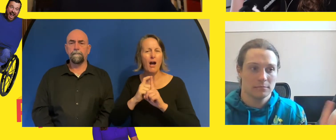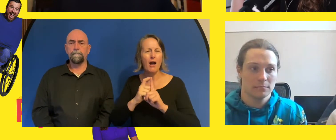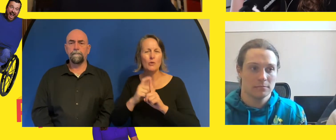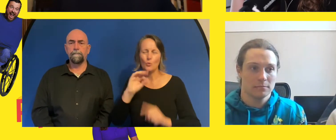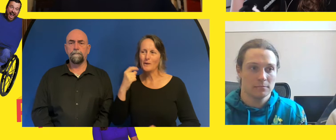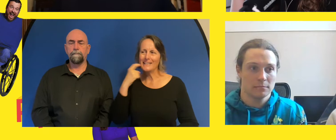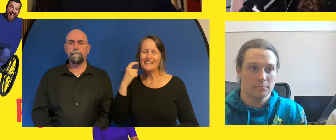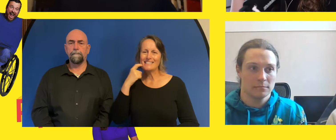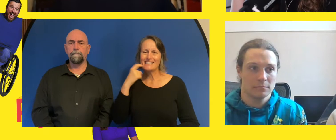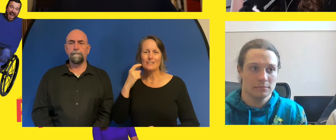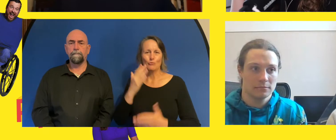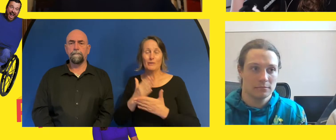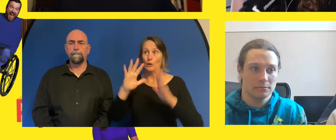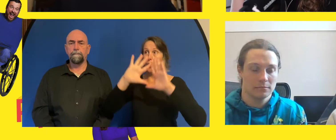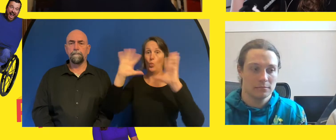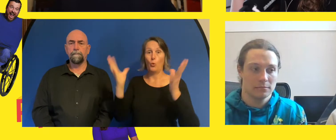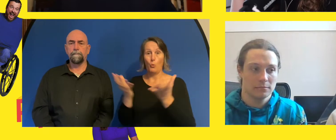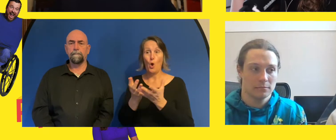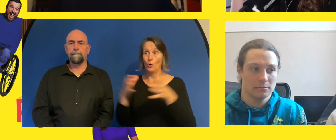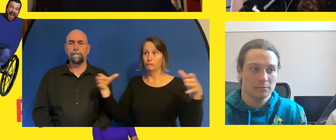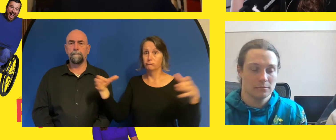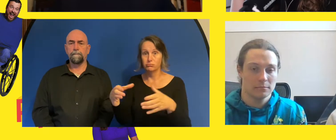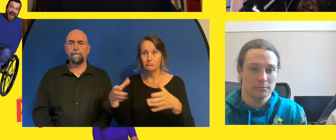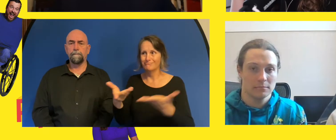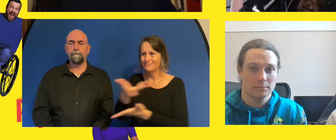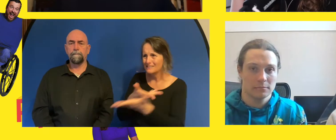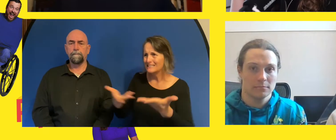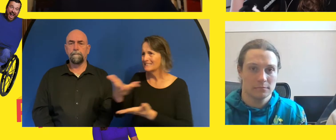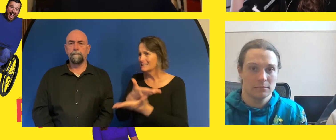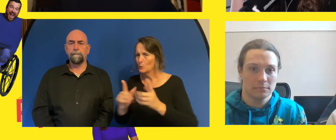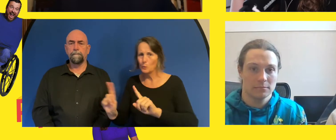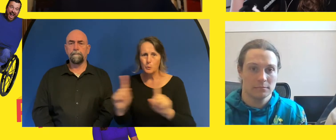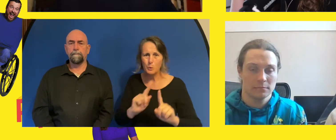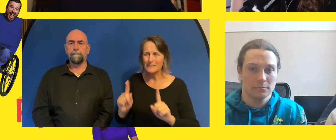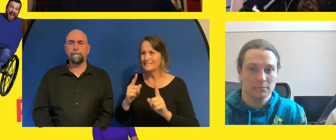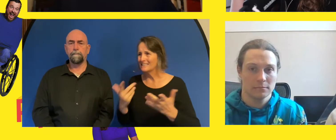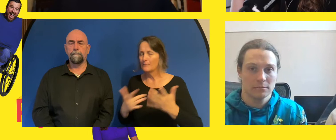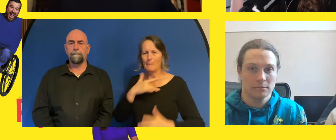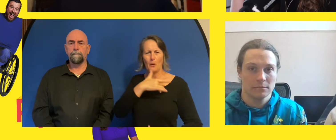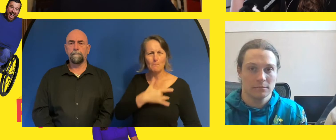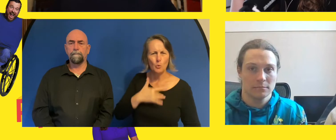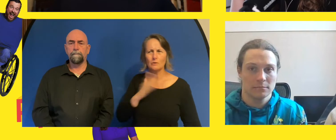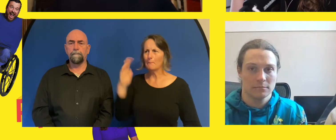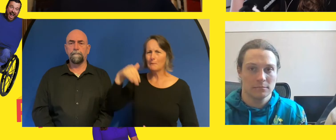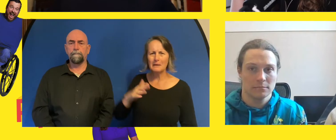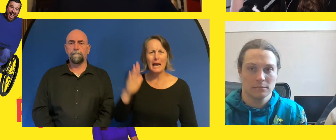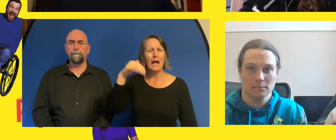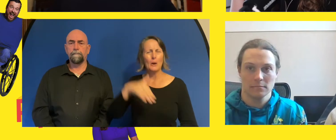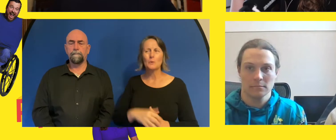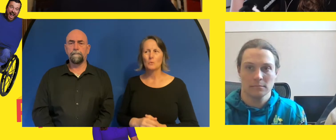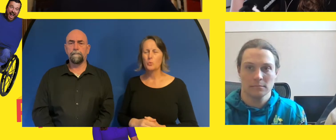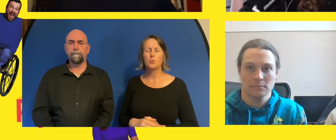all these, multitude of emotions. It was pretty full on, I'll be honest. And I know that there was a lot of